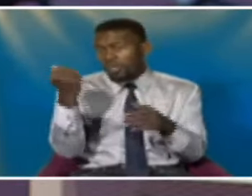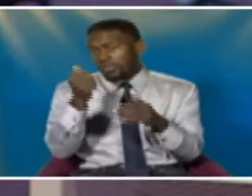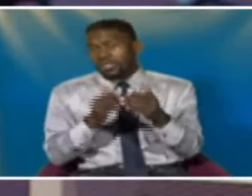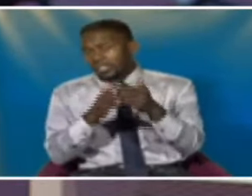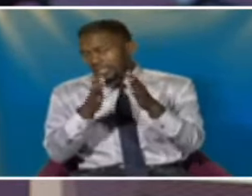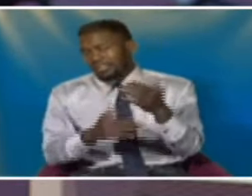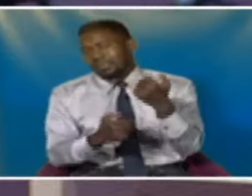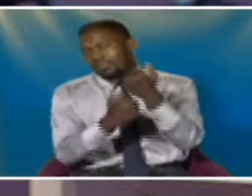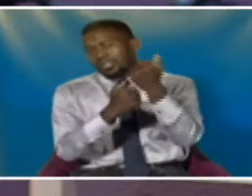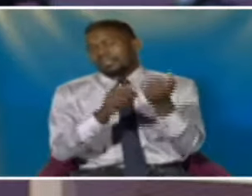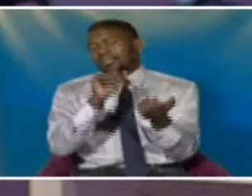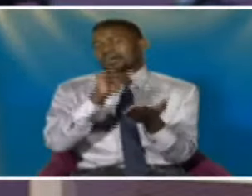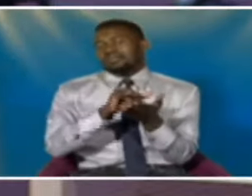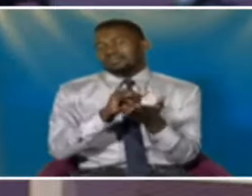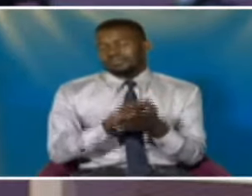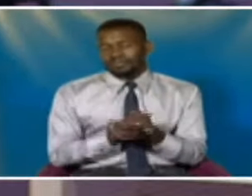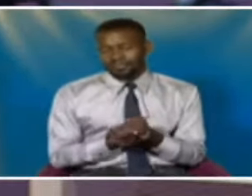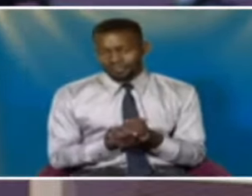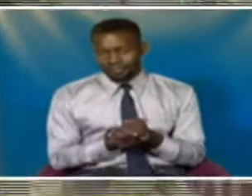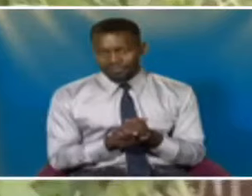Clement Masombo has the details.